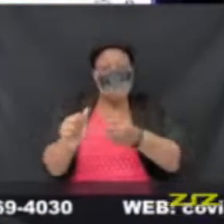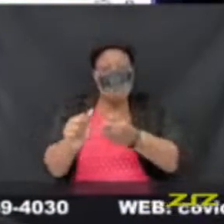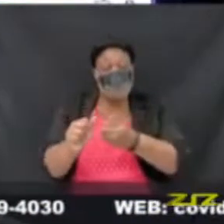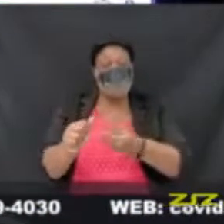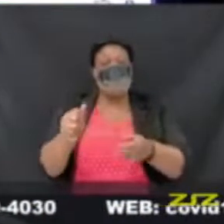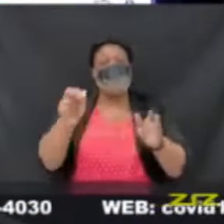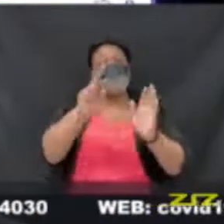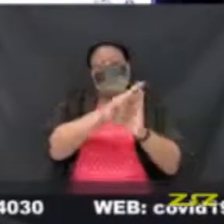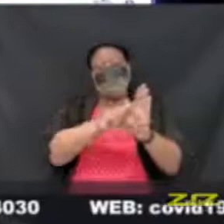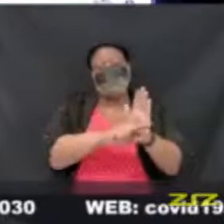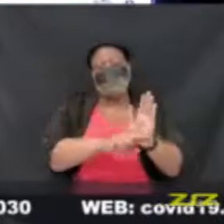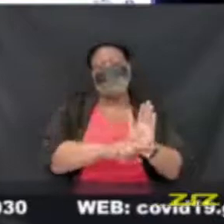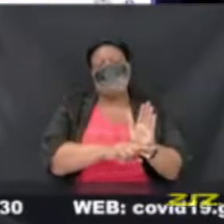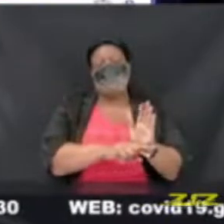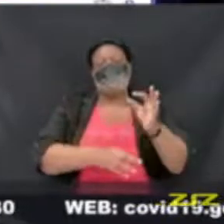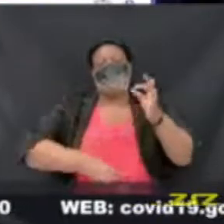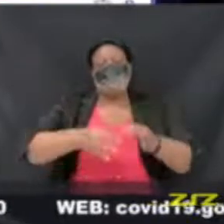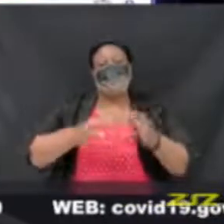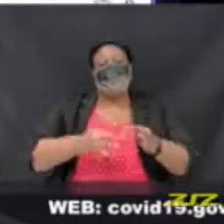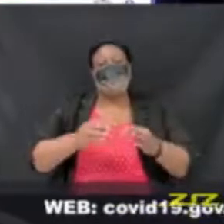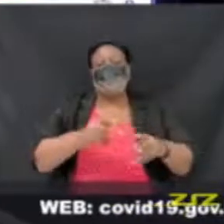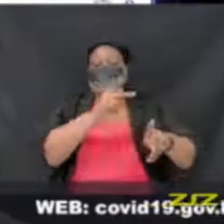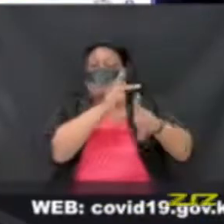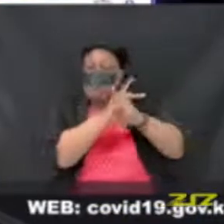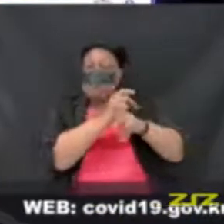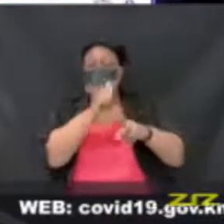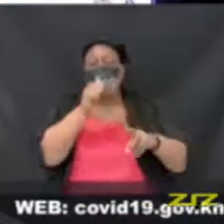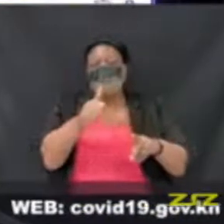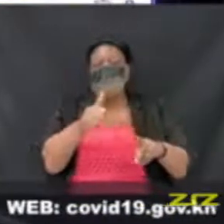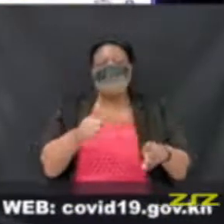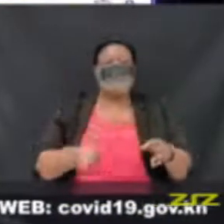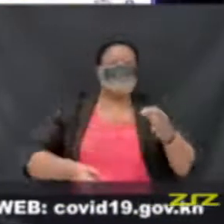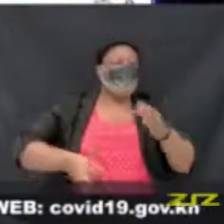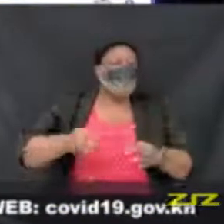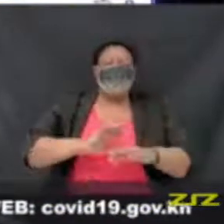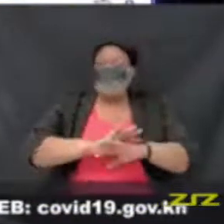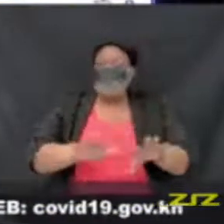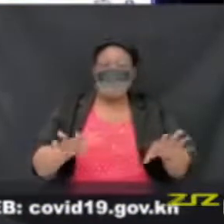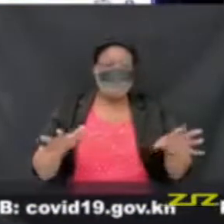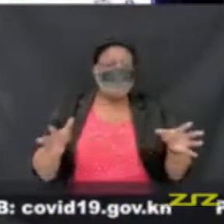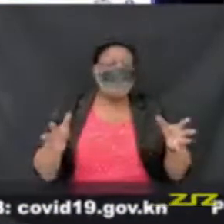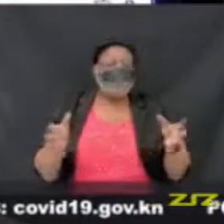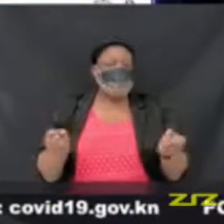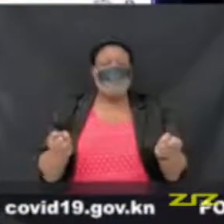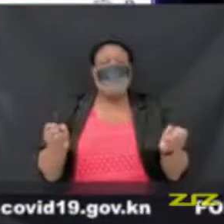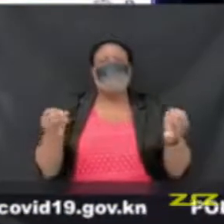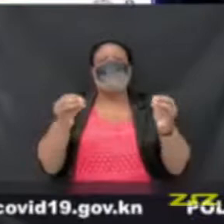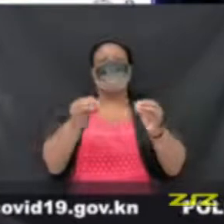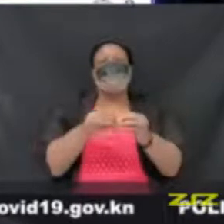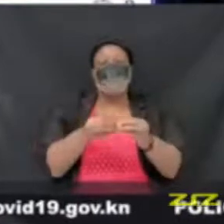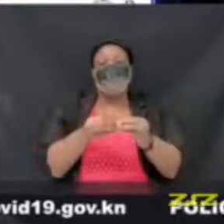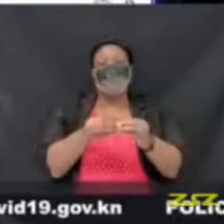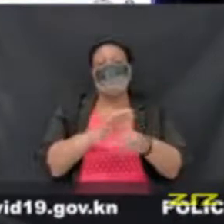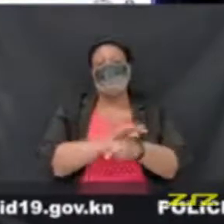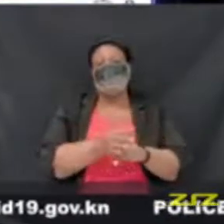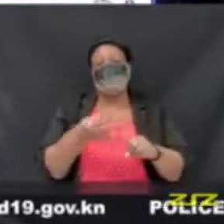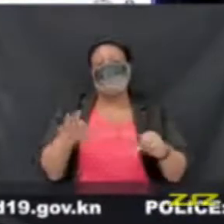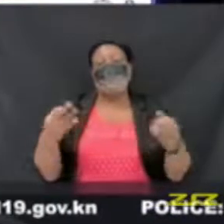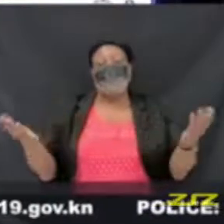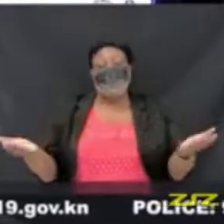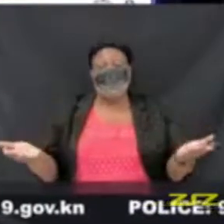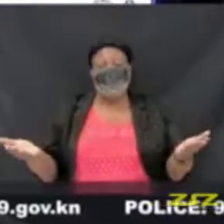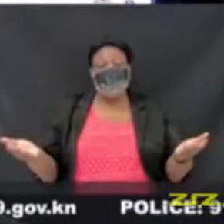COVID-19. Anything less will take us back to a place where we do not want to be. In addition to